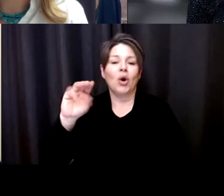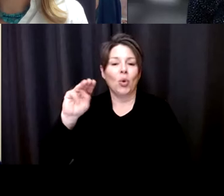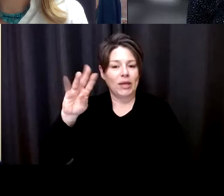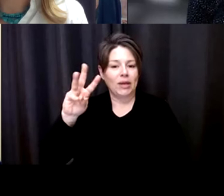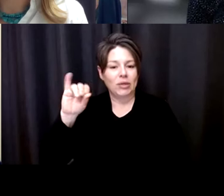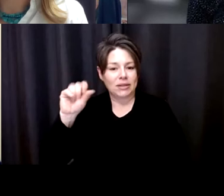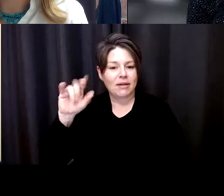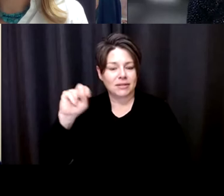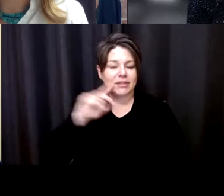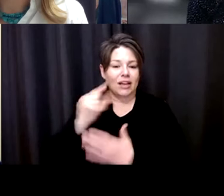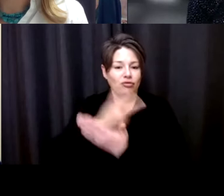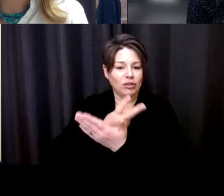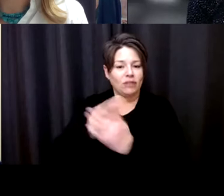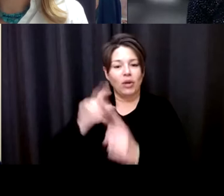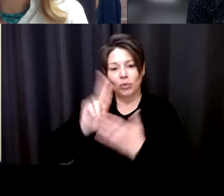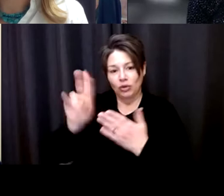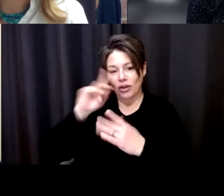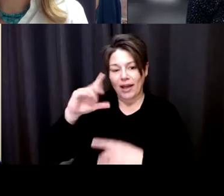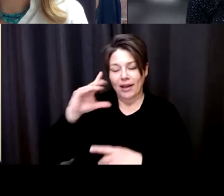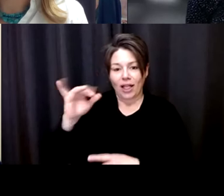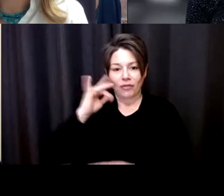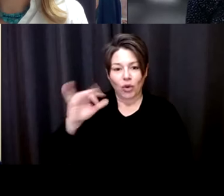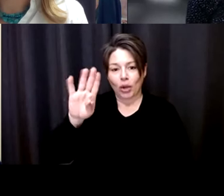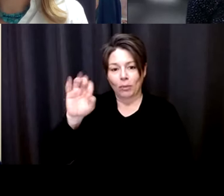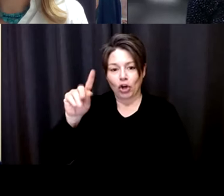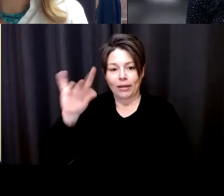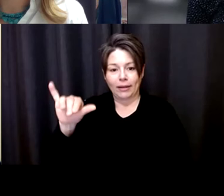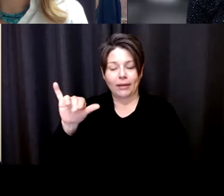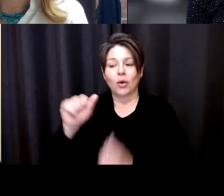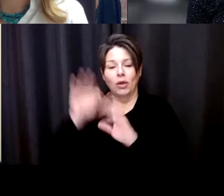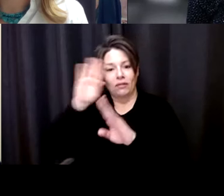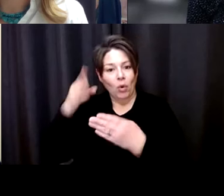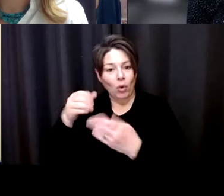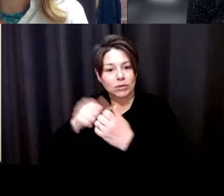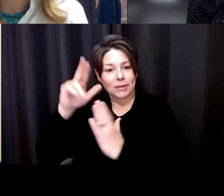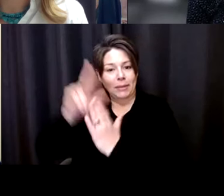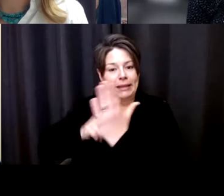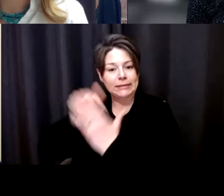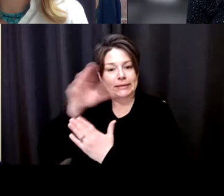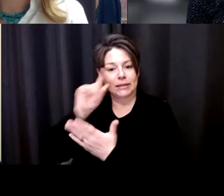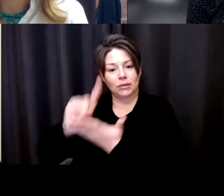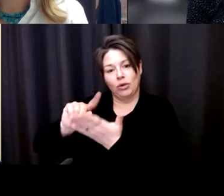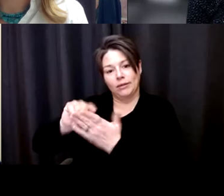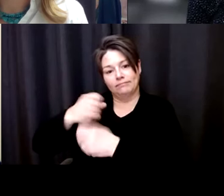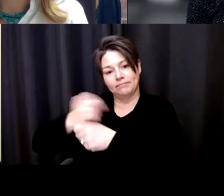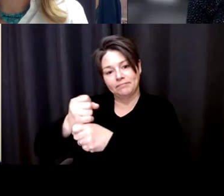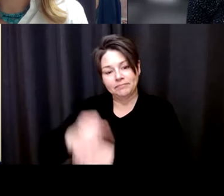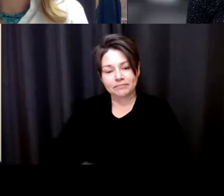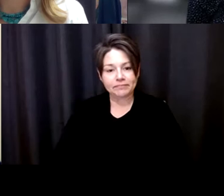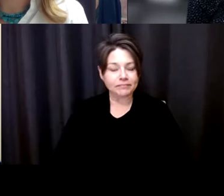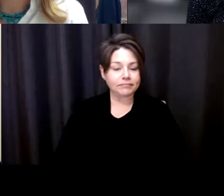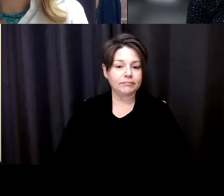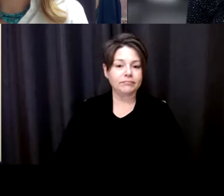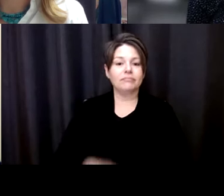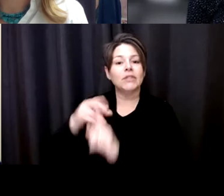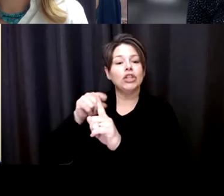degrees from the University of California, Berkeley, with a concentration in painting and printmaking. She has been